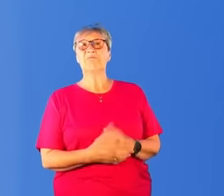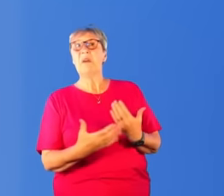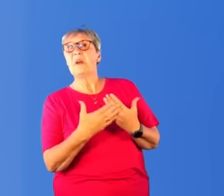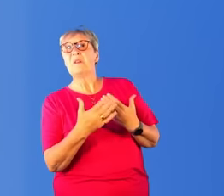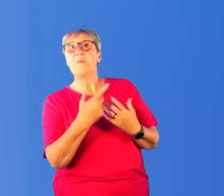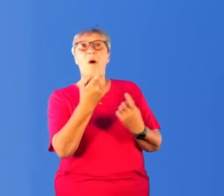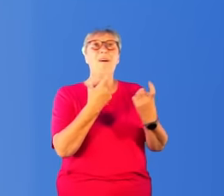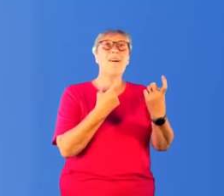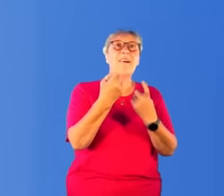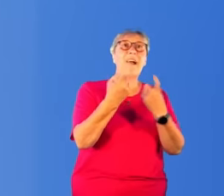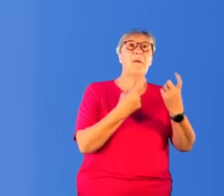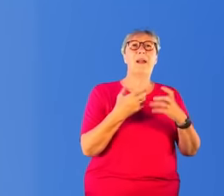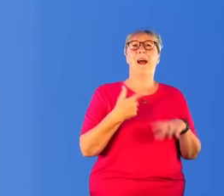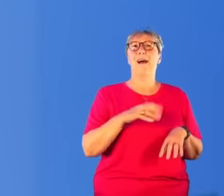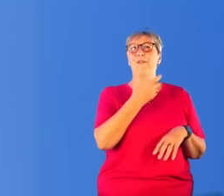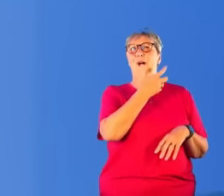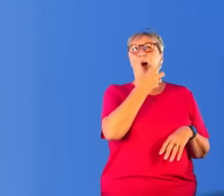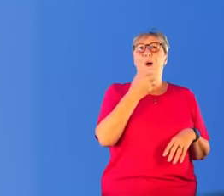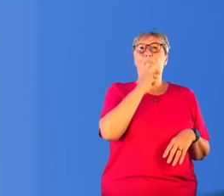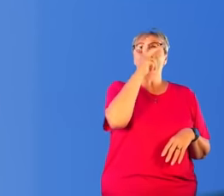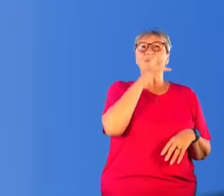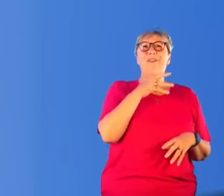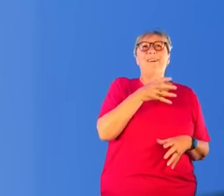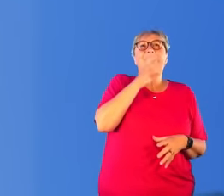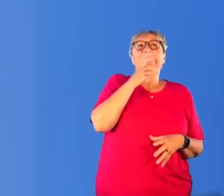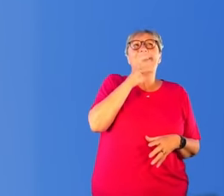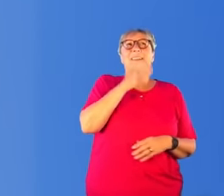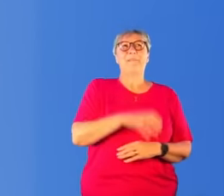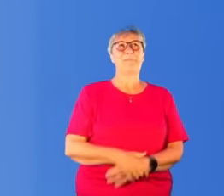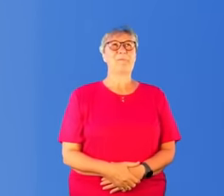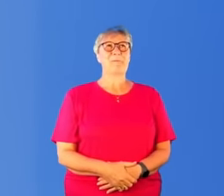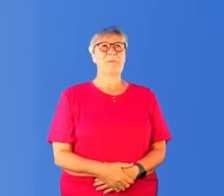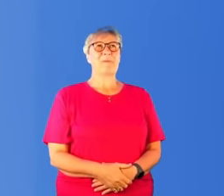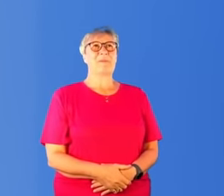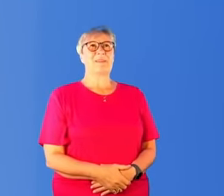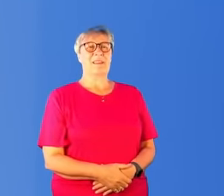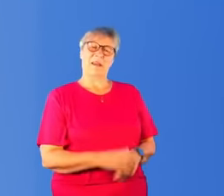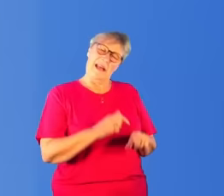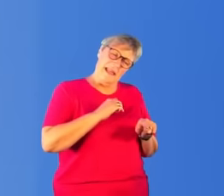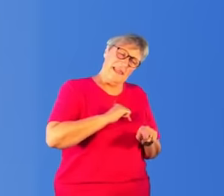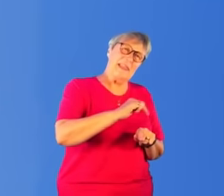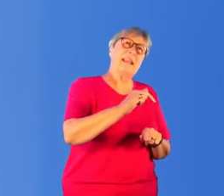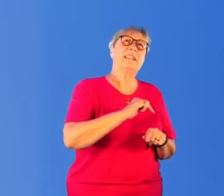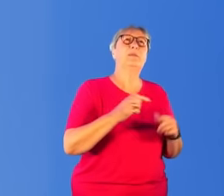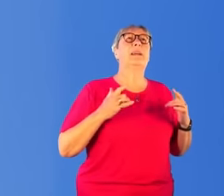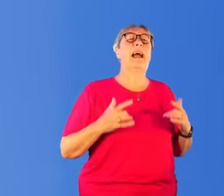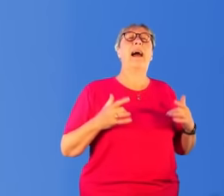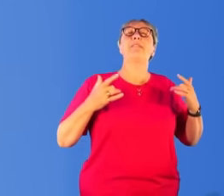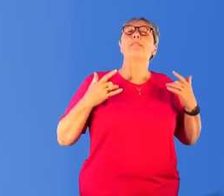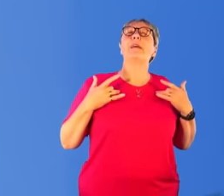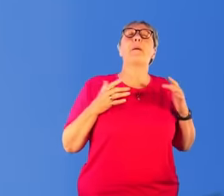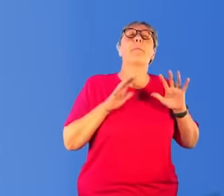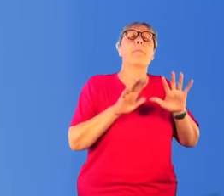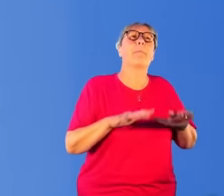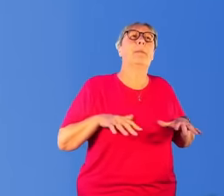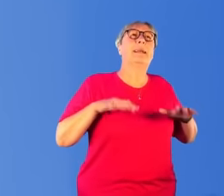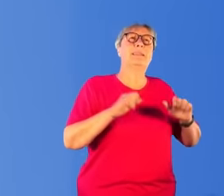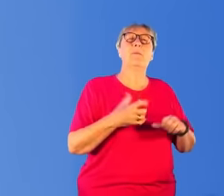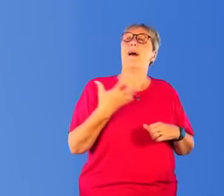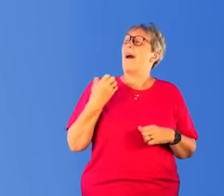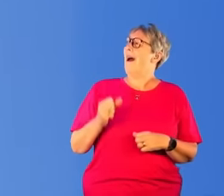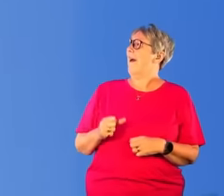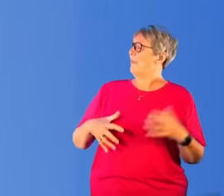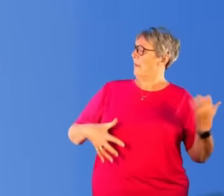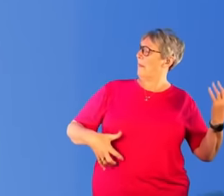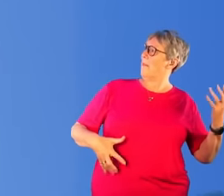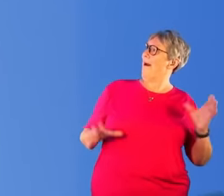Well, it certainly has been a blessing for me this week to have Colin and Phil in, as a